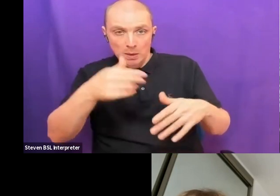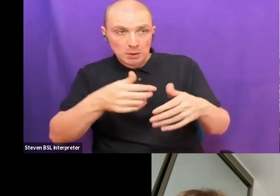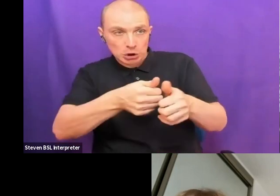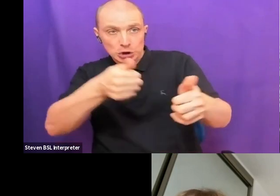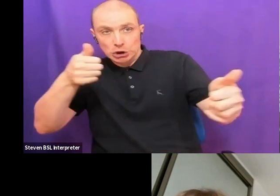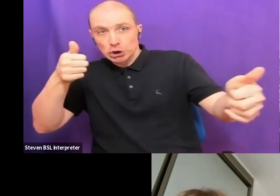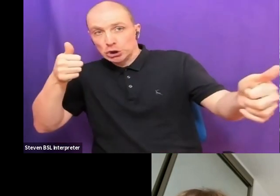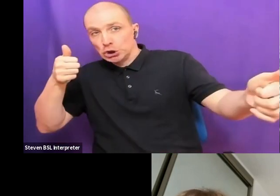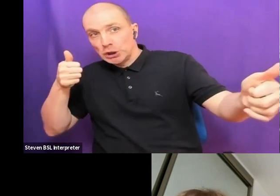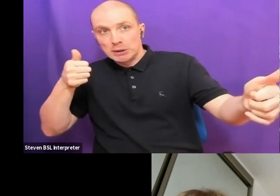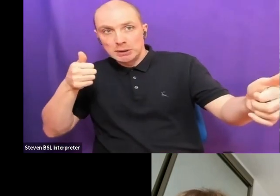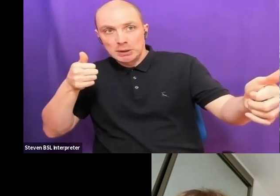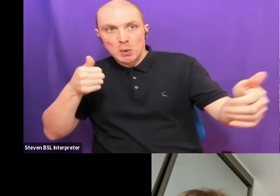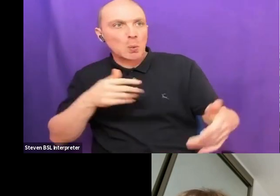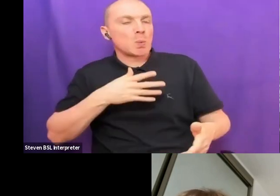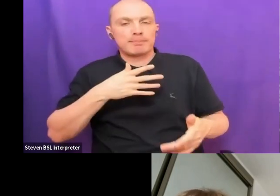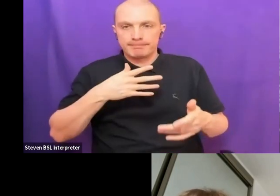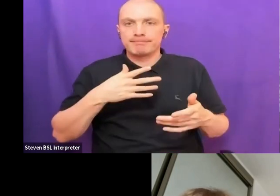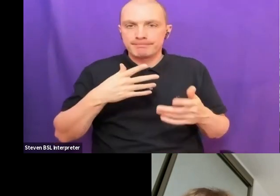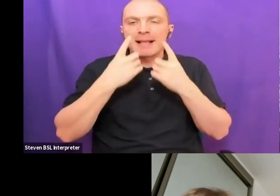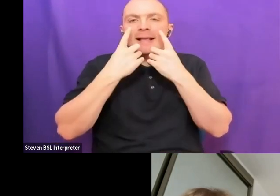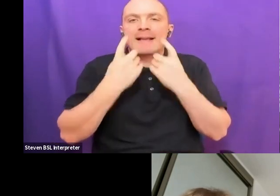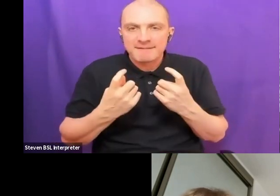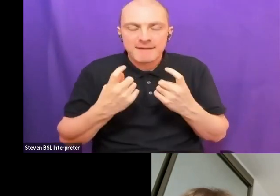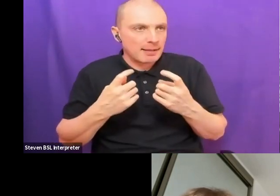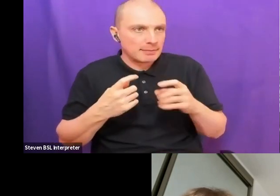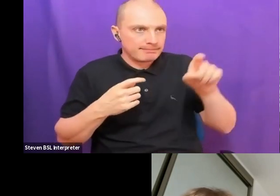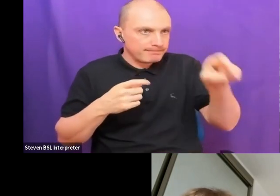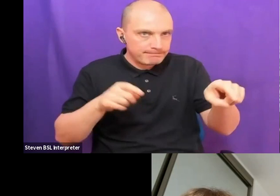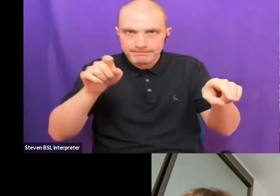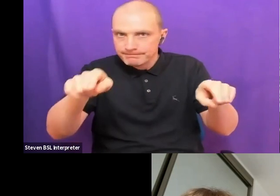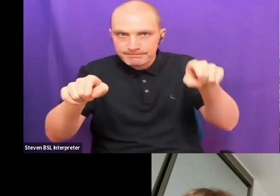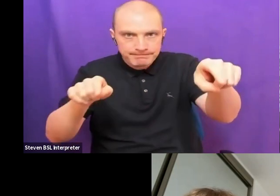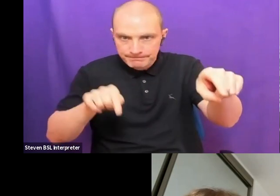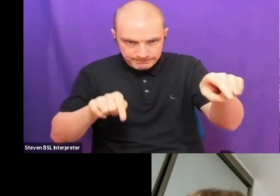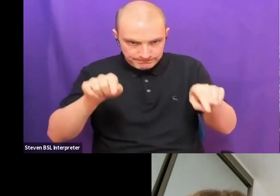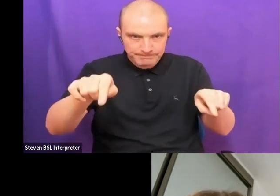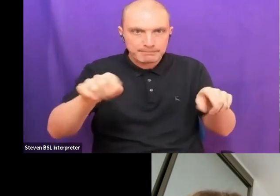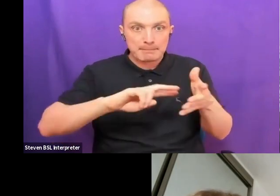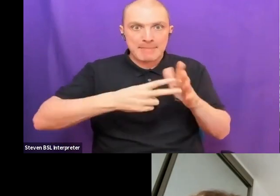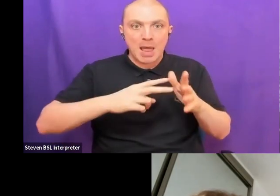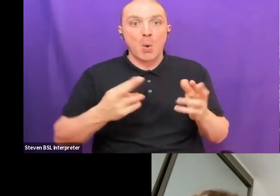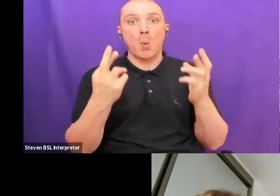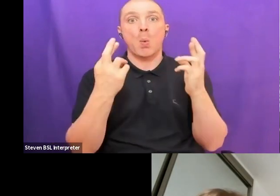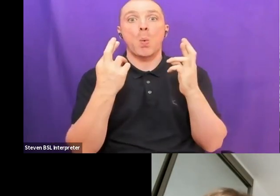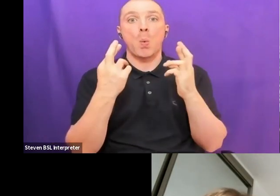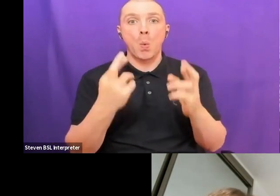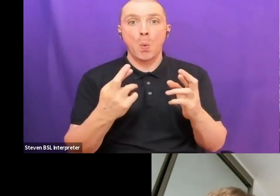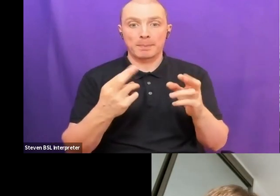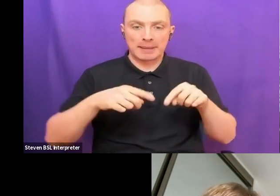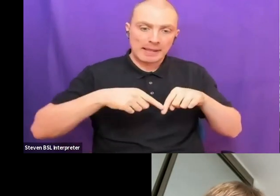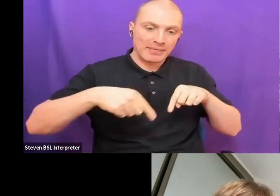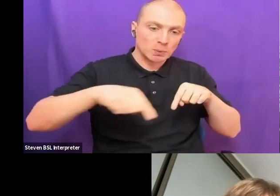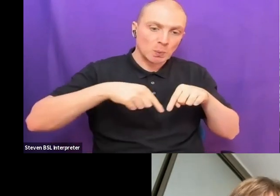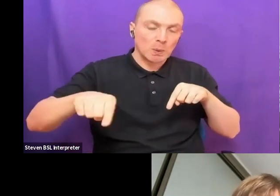So we're currently working our way through this, and as I say, we hope to complete that by the end of the week, and I'll be